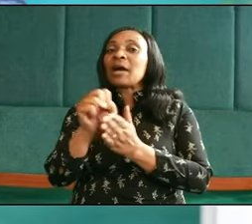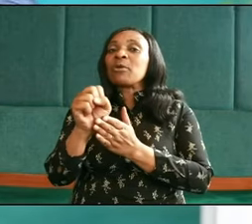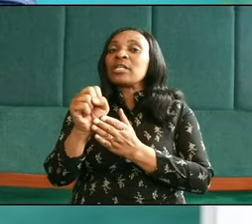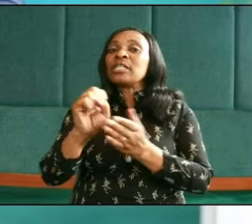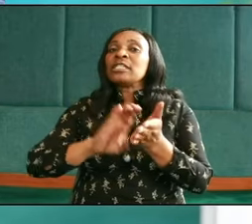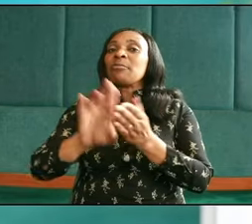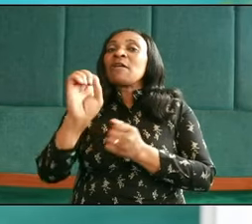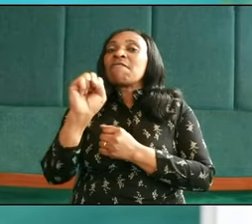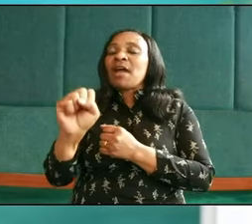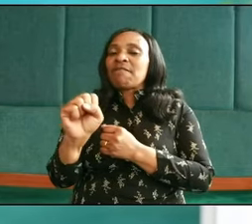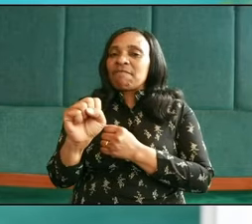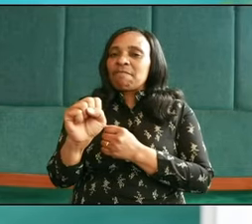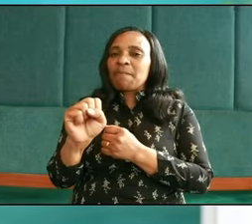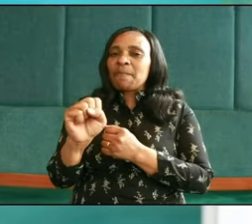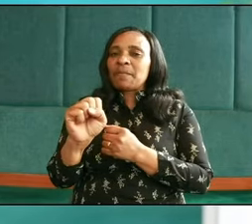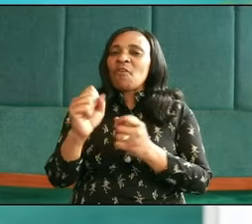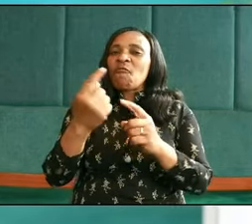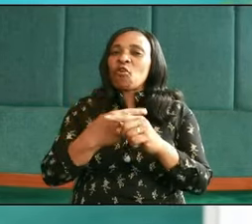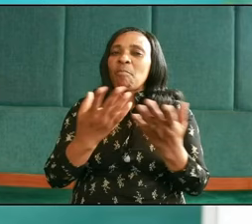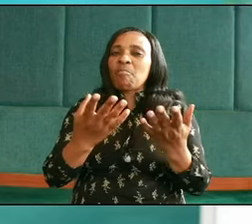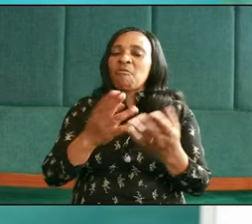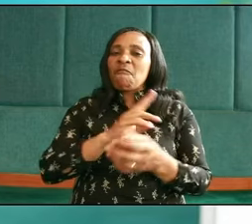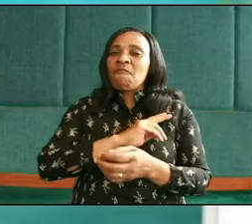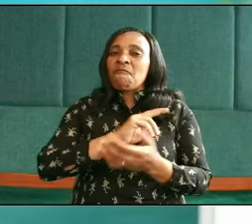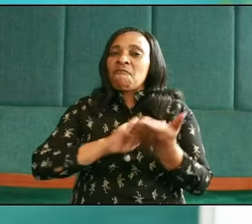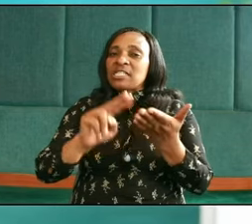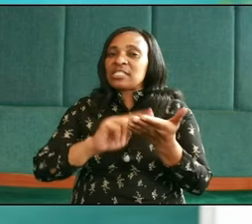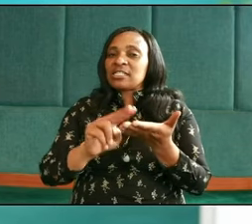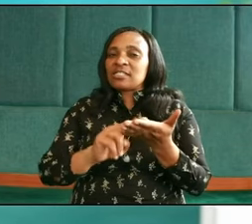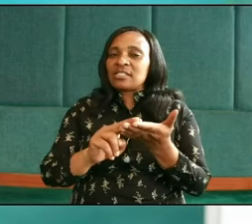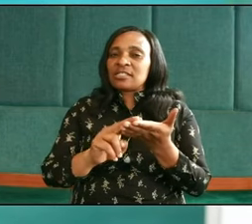chapter 5 from verse